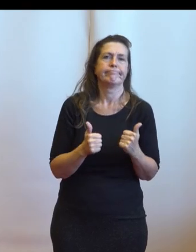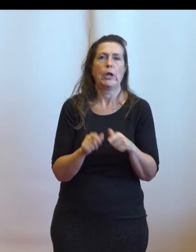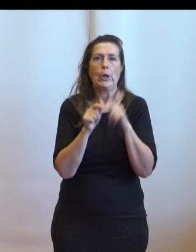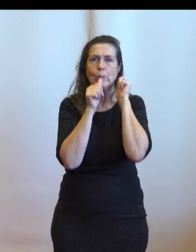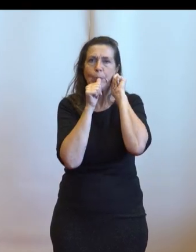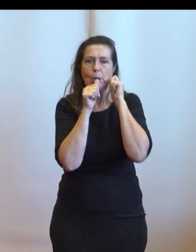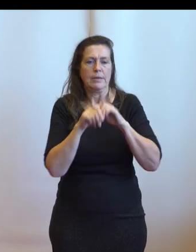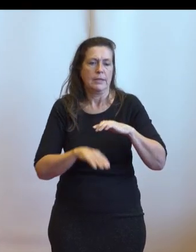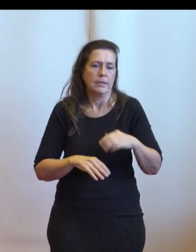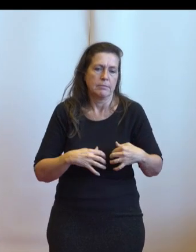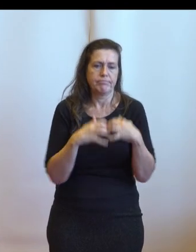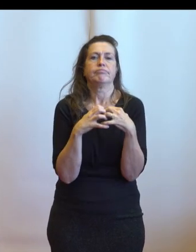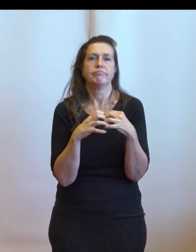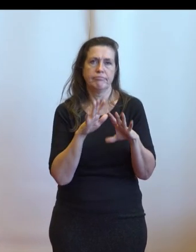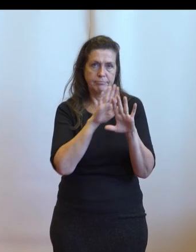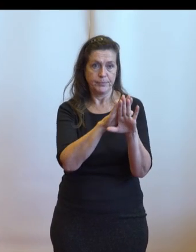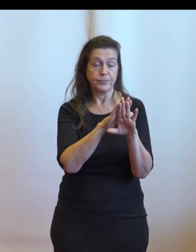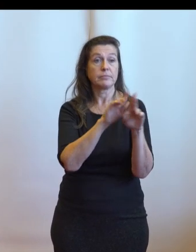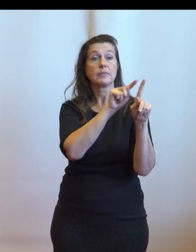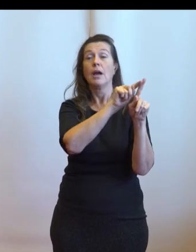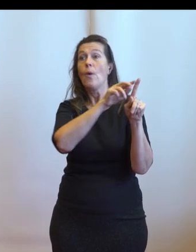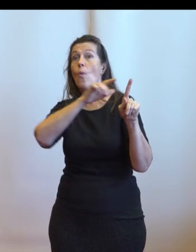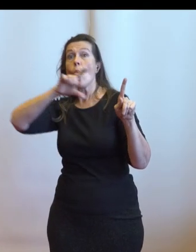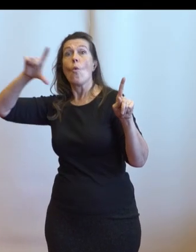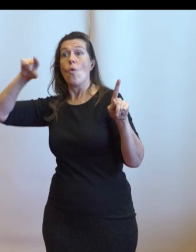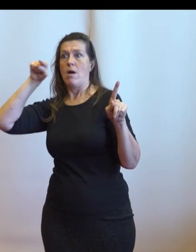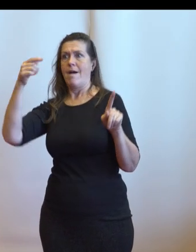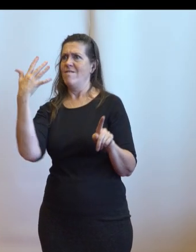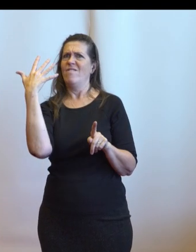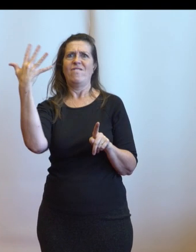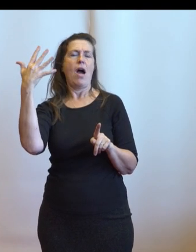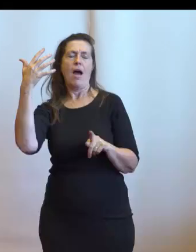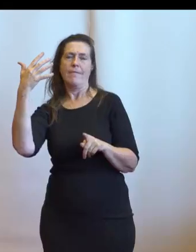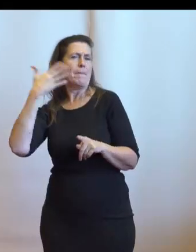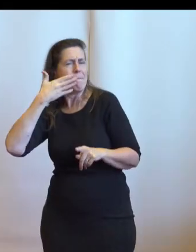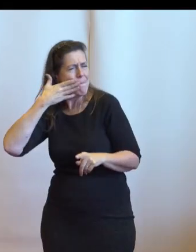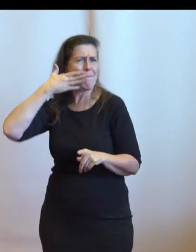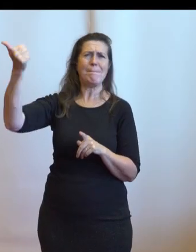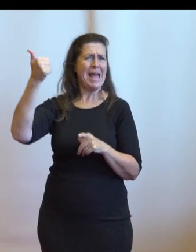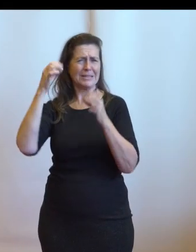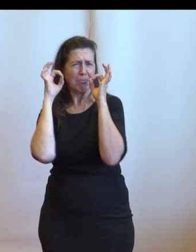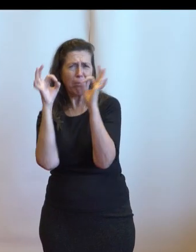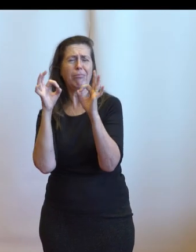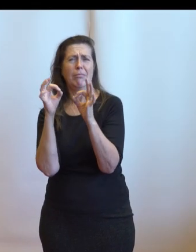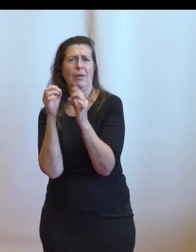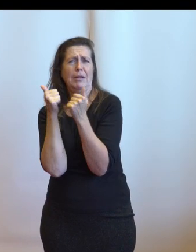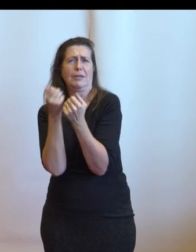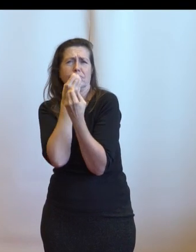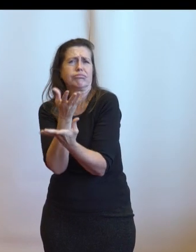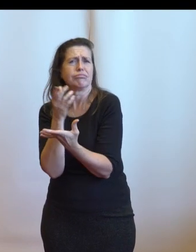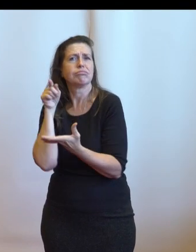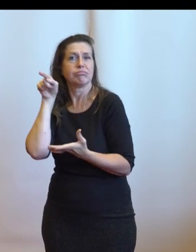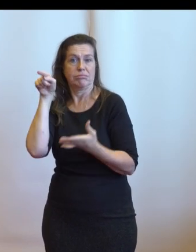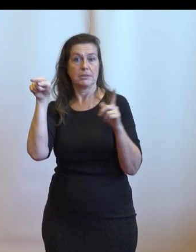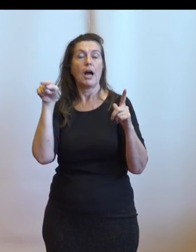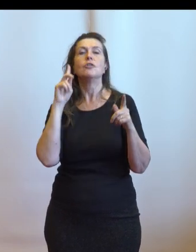off, and level 5 is optimized, which is really best practice. And what we find is when people first start off with doing this, they're